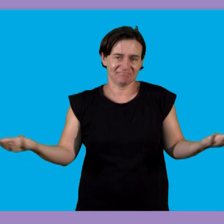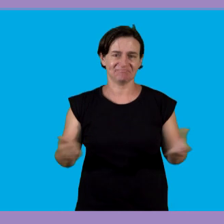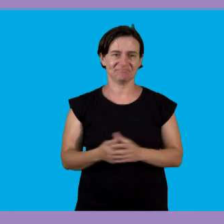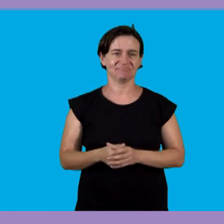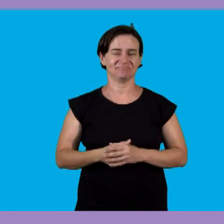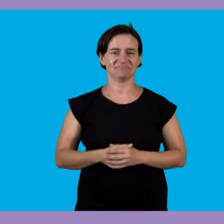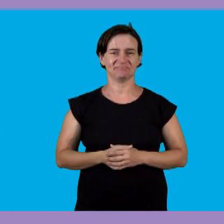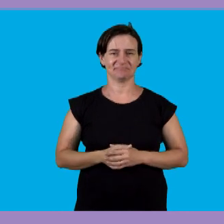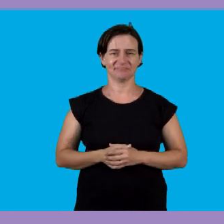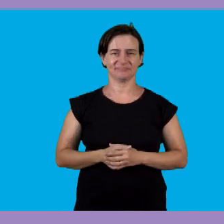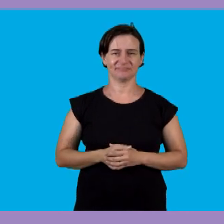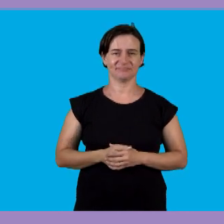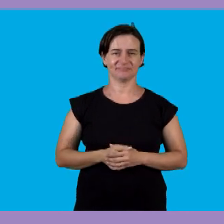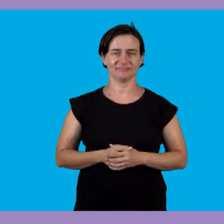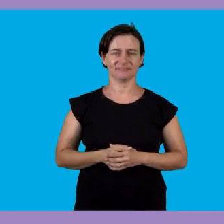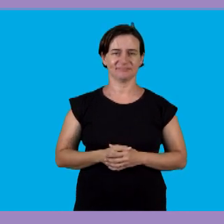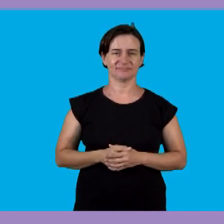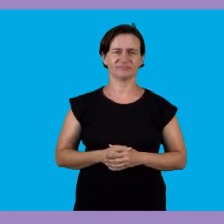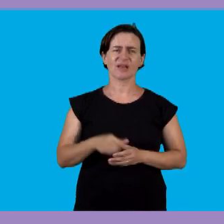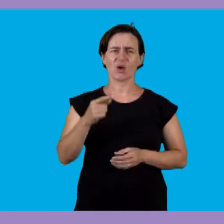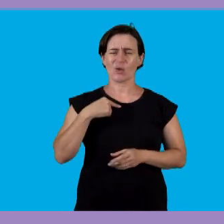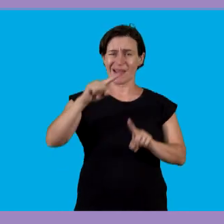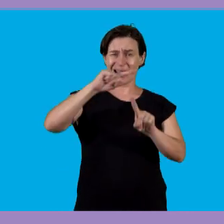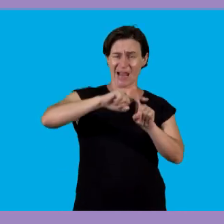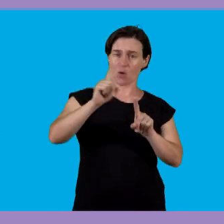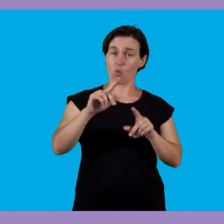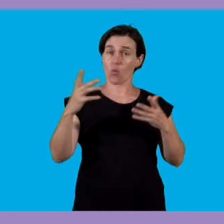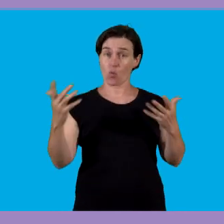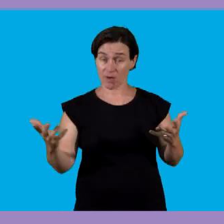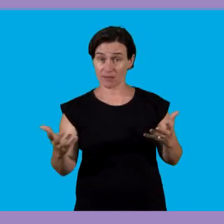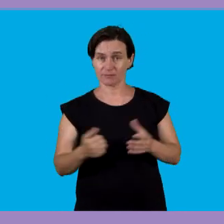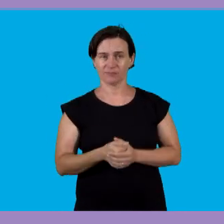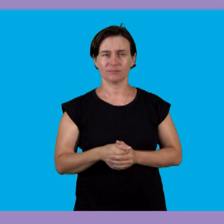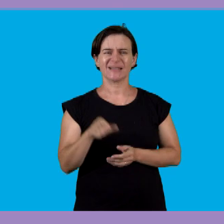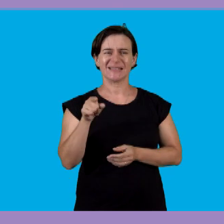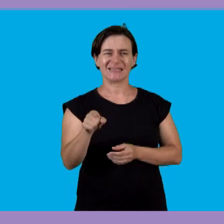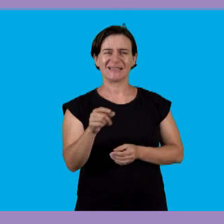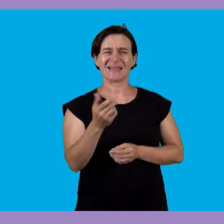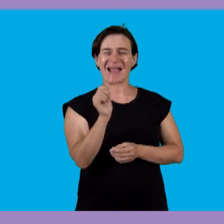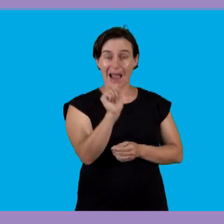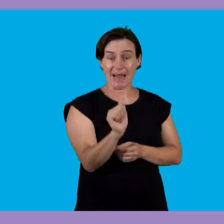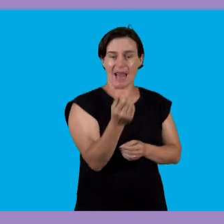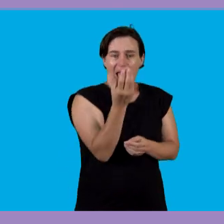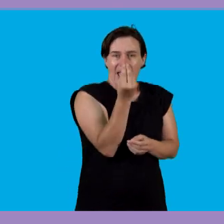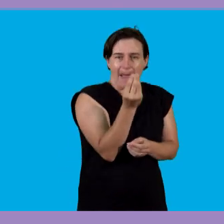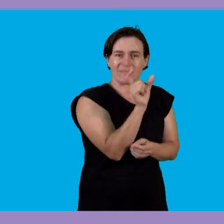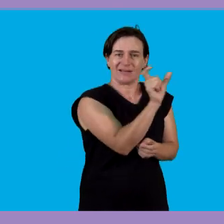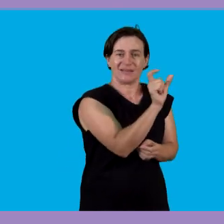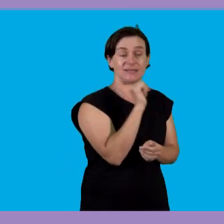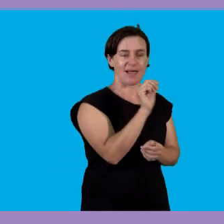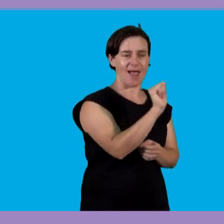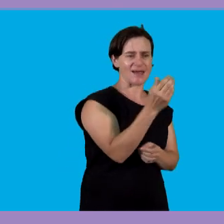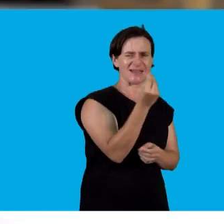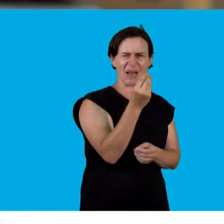to be adding what we are talking about here. And of course, what are we adding? We are adding a certain number.